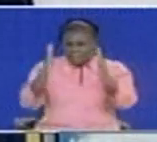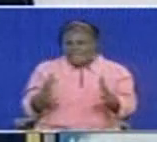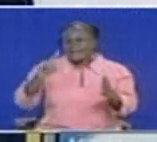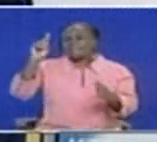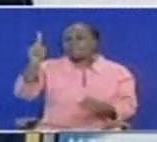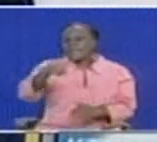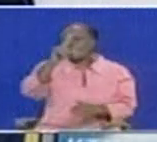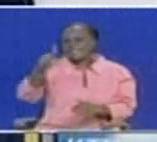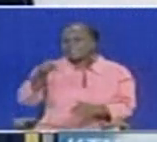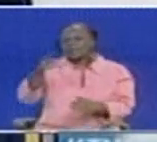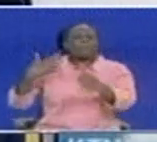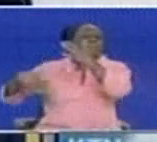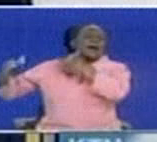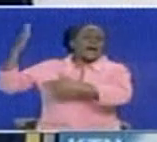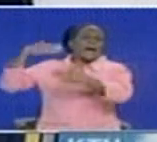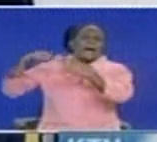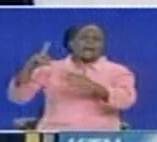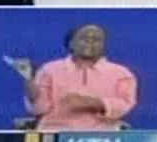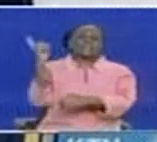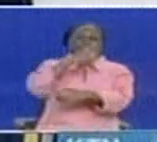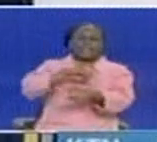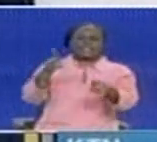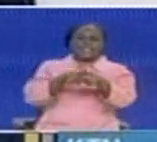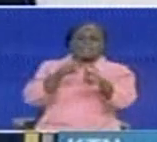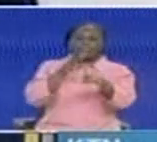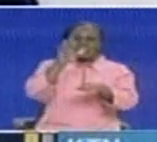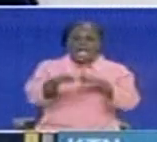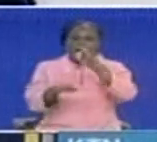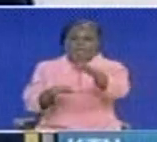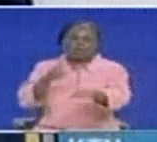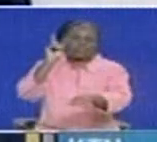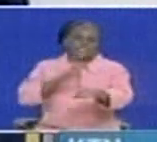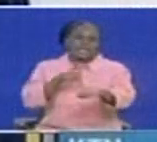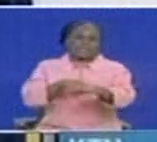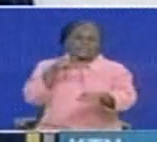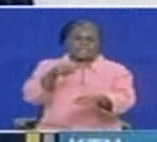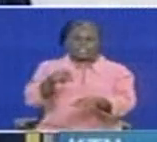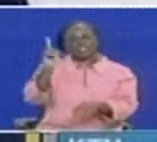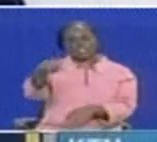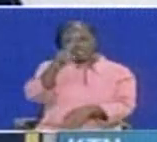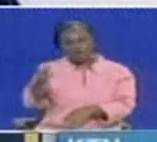taking this country back to the days of the Nyayo era. In fact, she should have gone home yesterday.